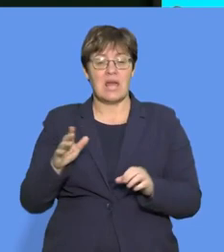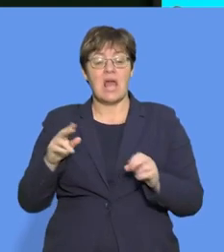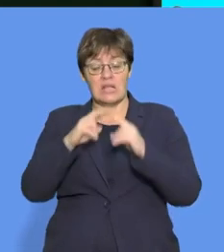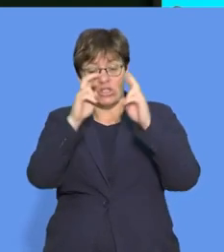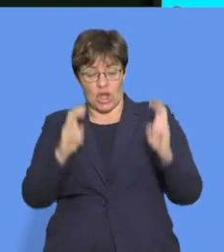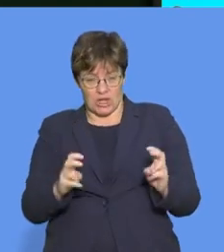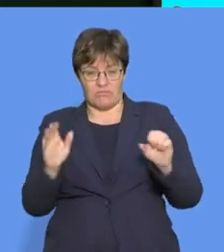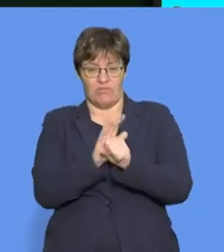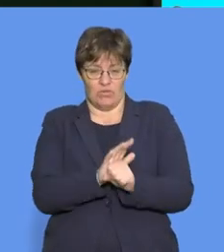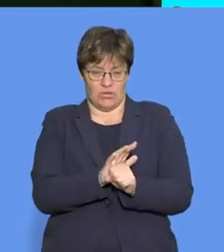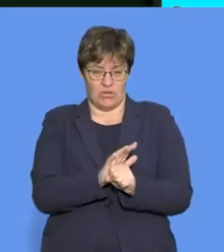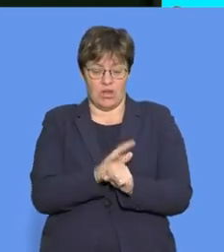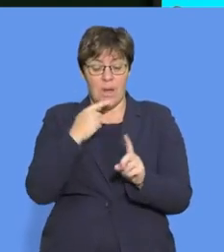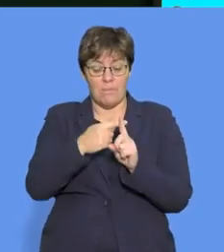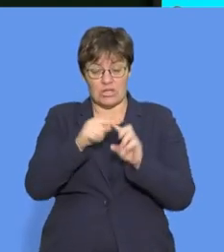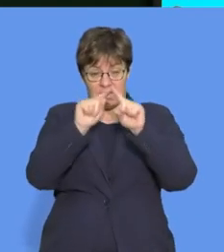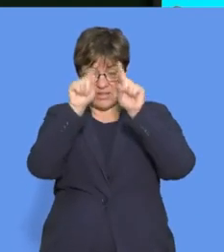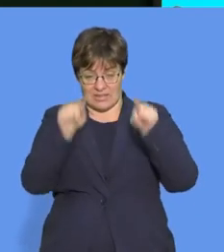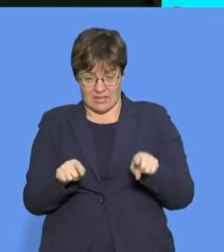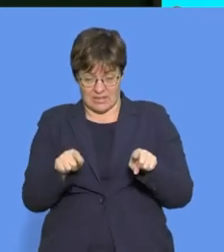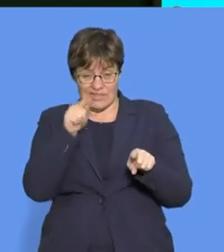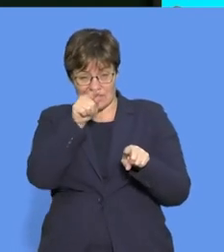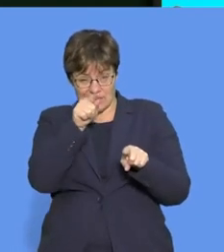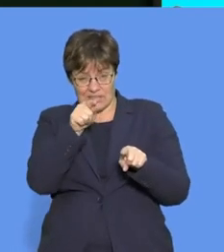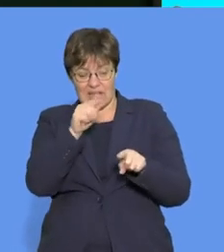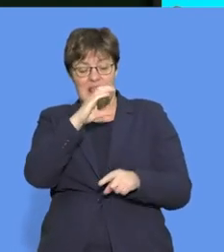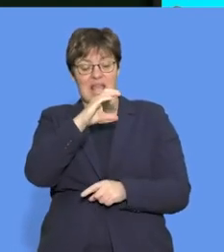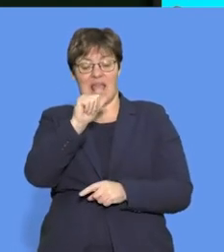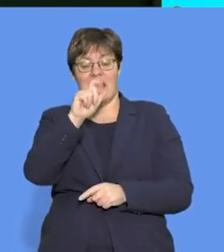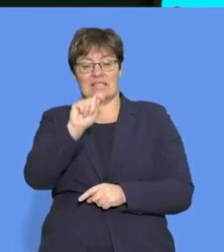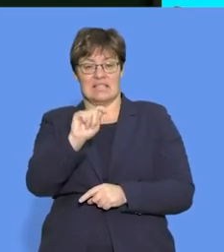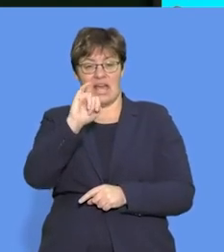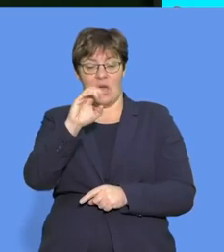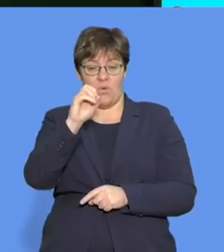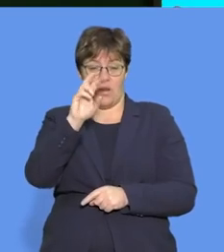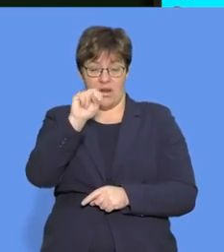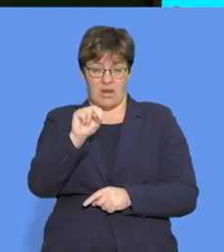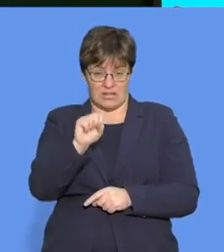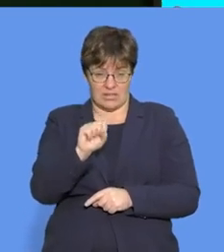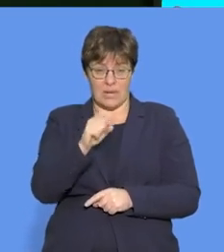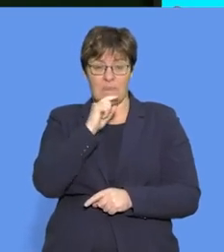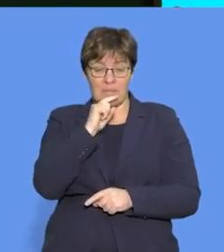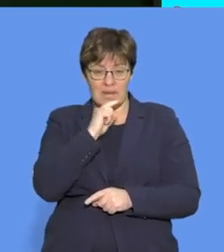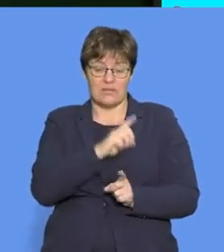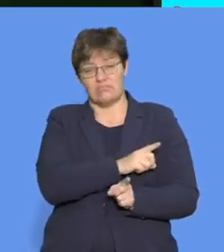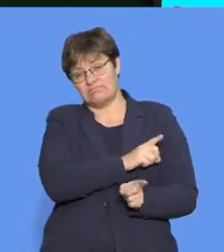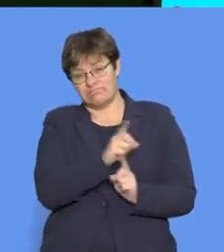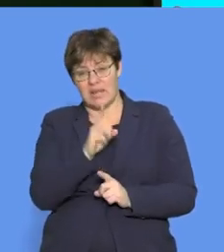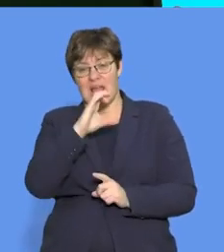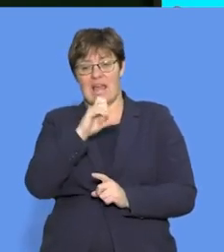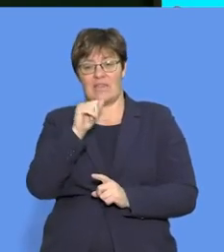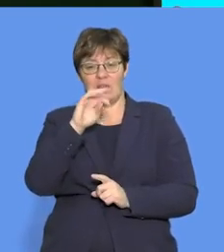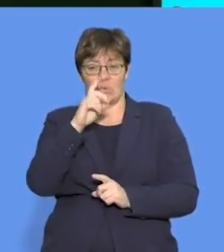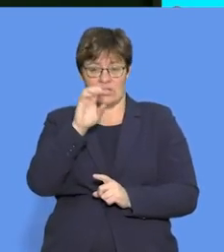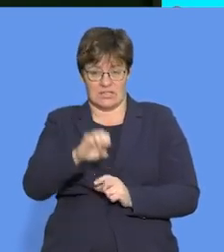The positive ions in the salt bridge, those are known as cations. They move towards the